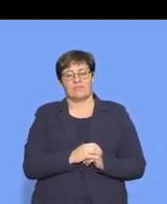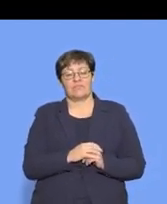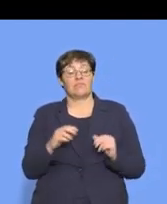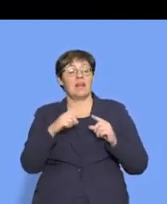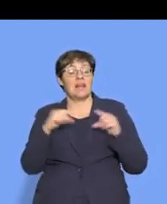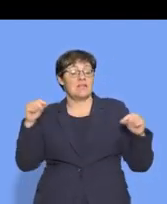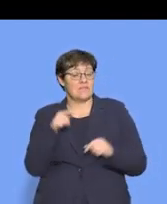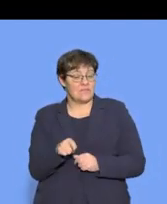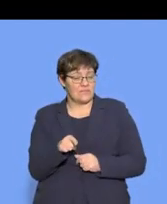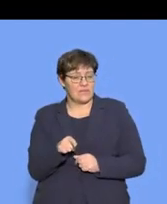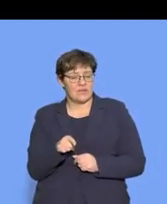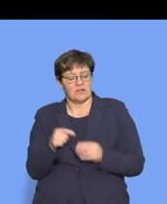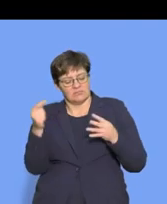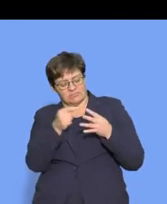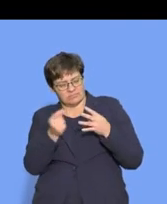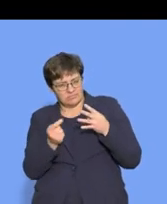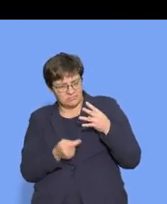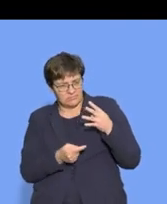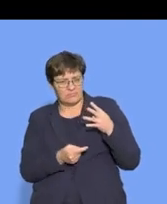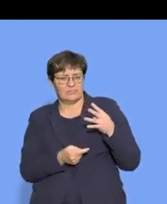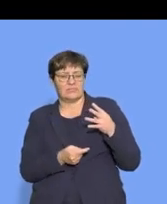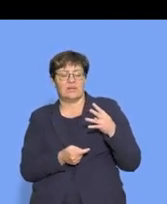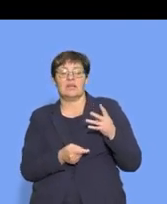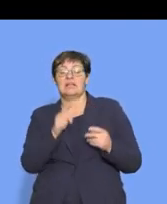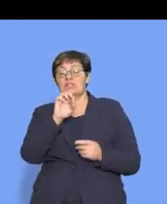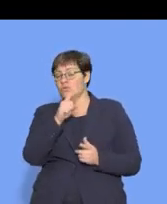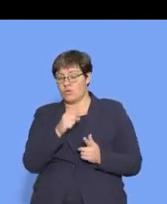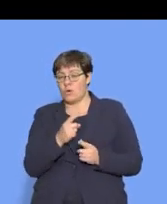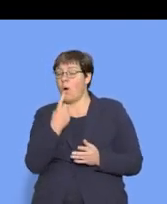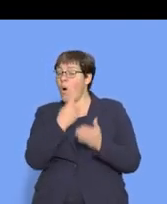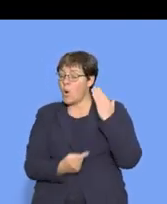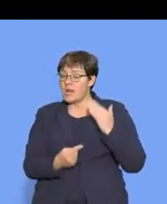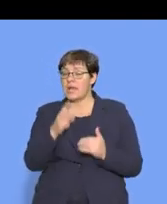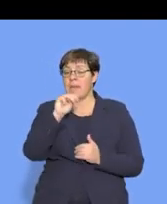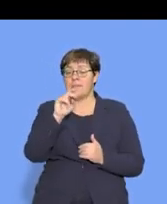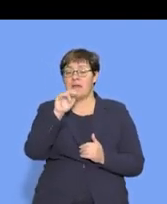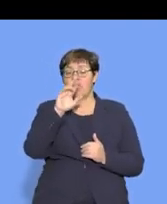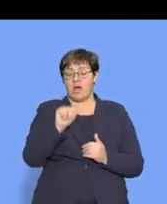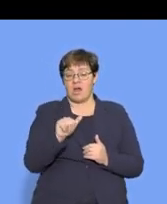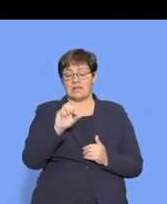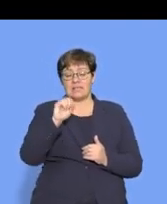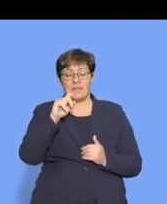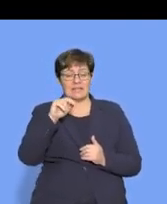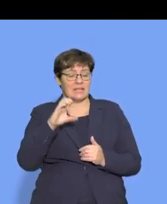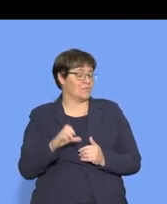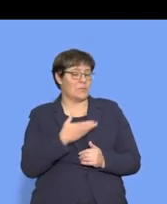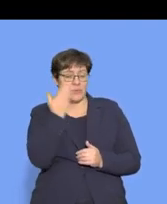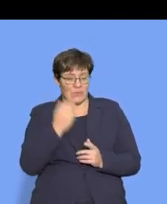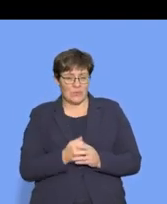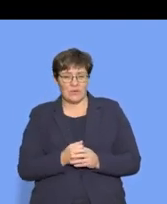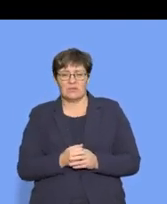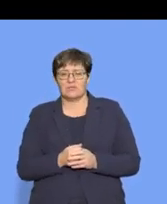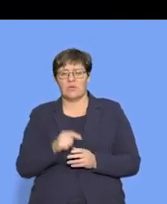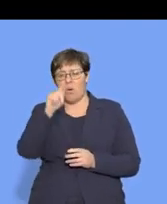A leaf will have all of the types of tissue except the meristematic tissue.